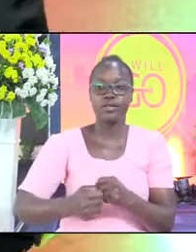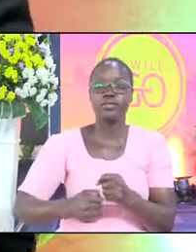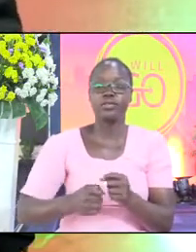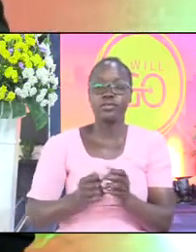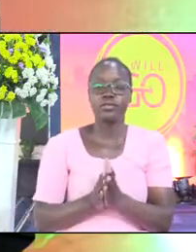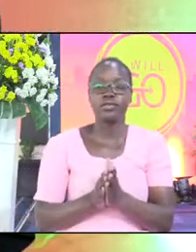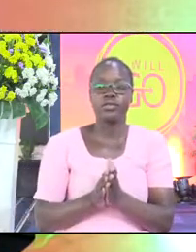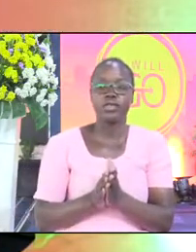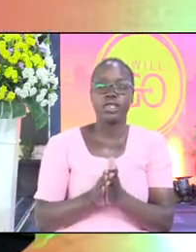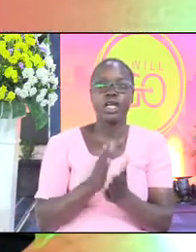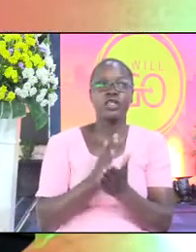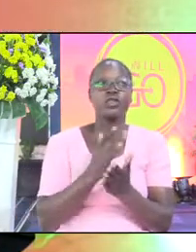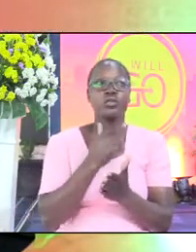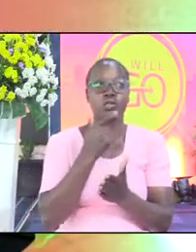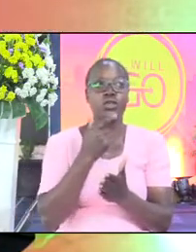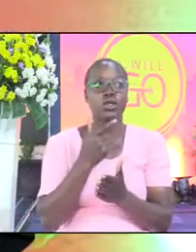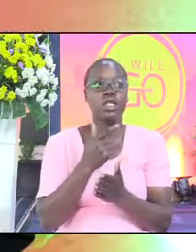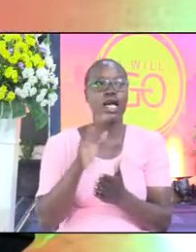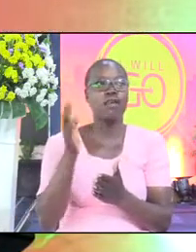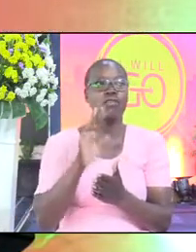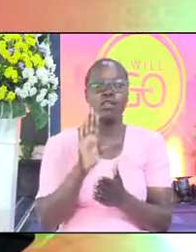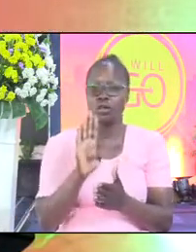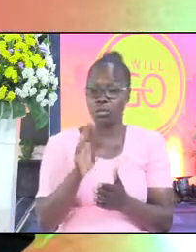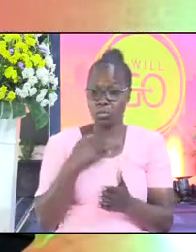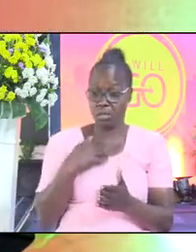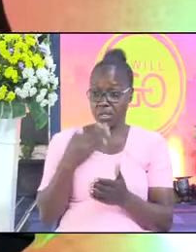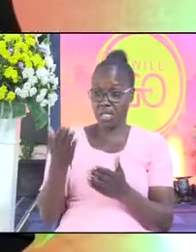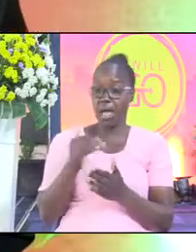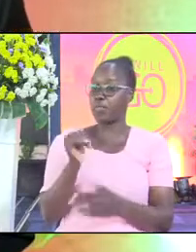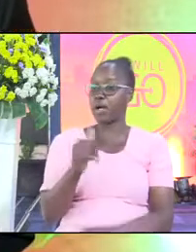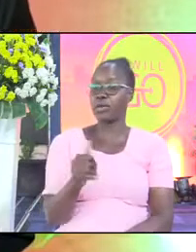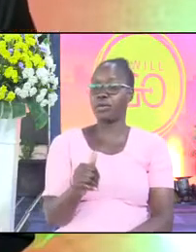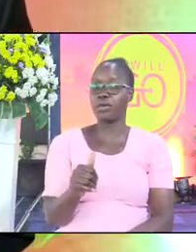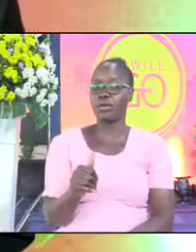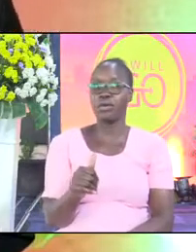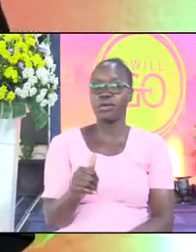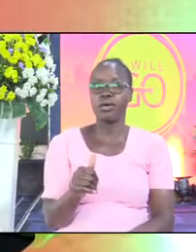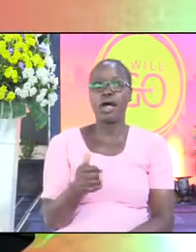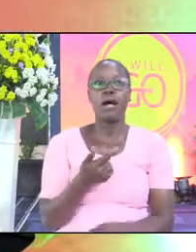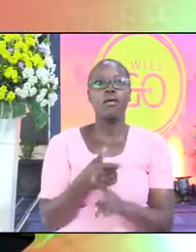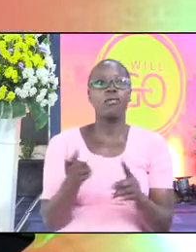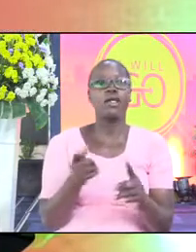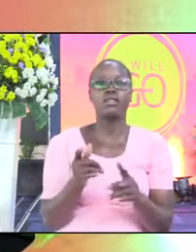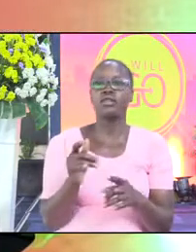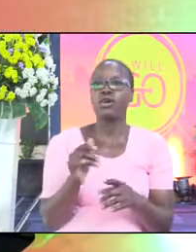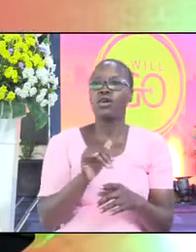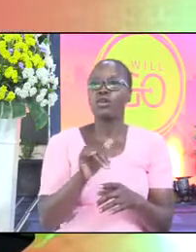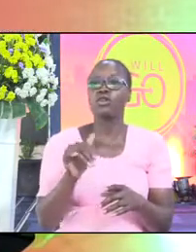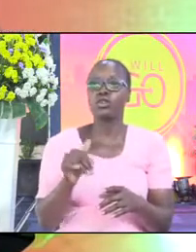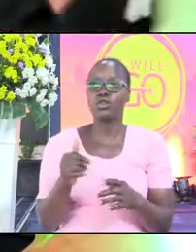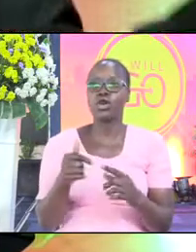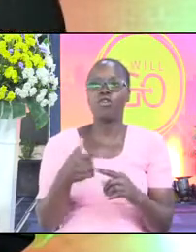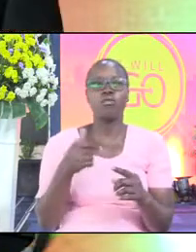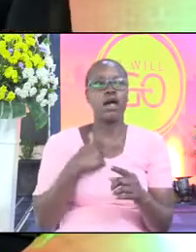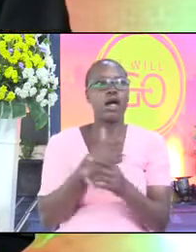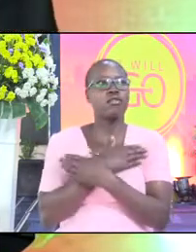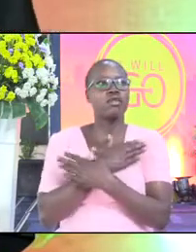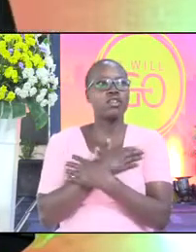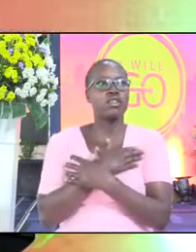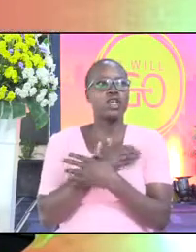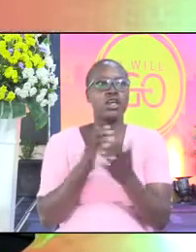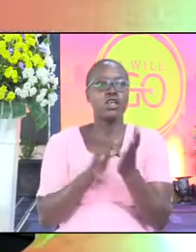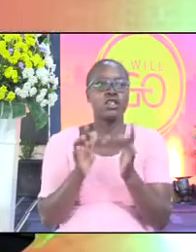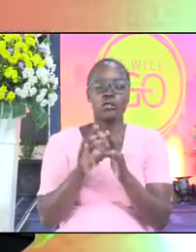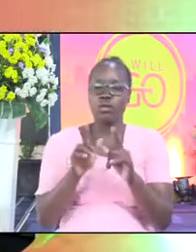Truth be told, thank you, I have never been to that well. But those of my colleagues who have gone to the